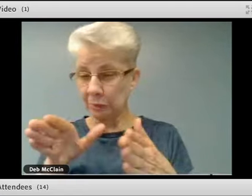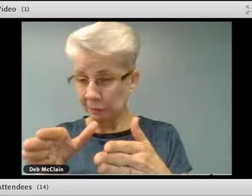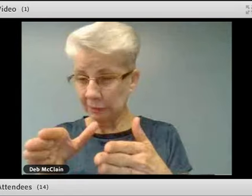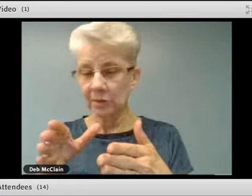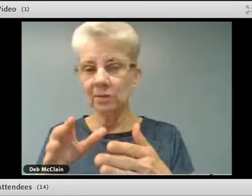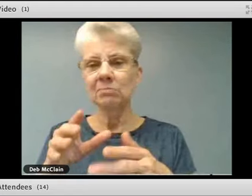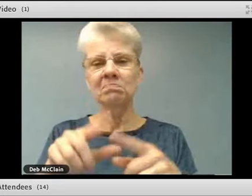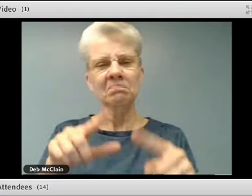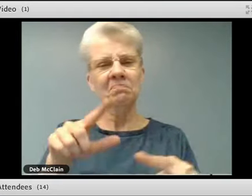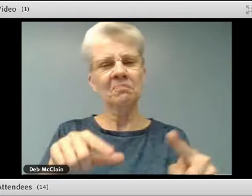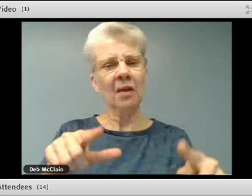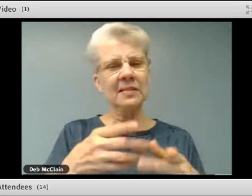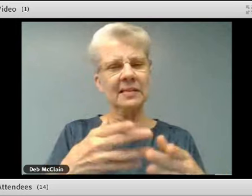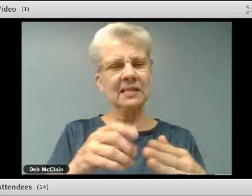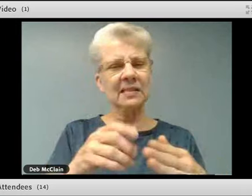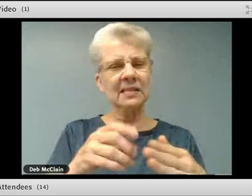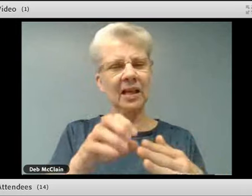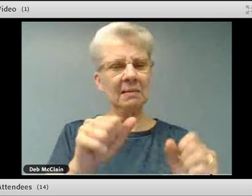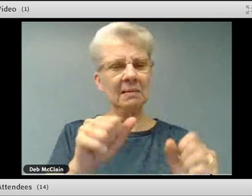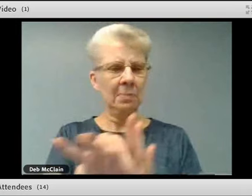various things like that.